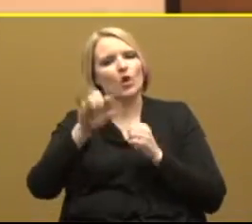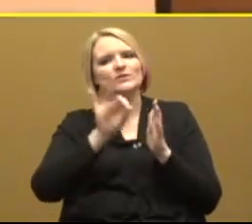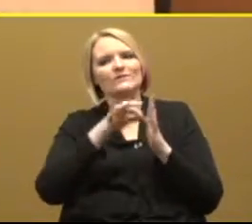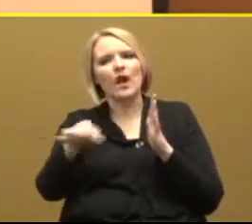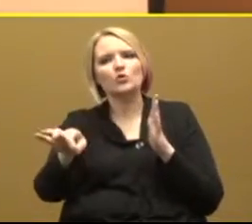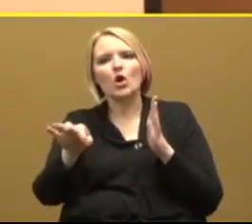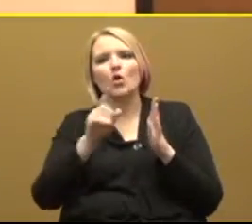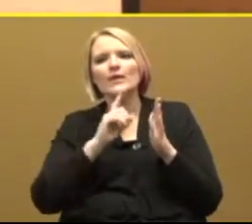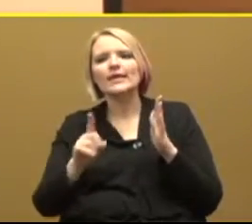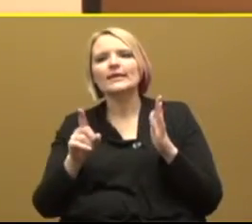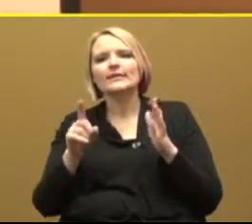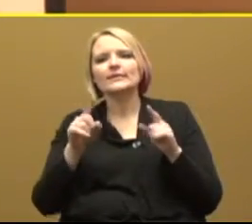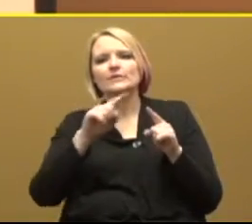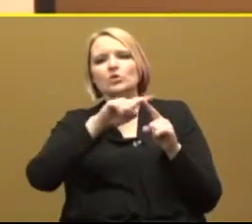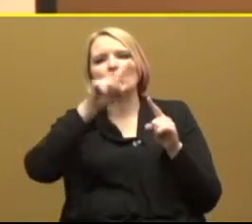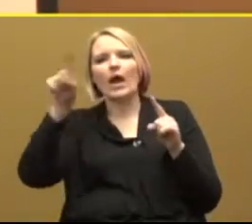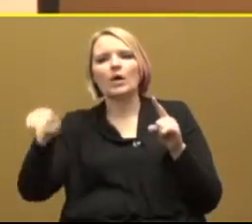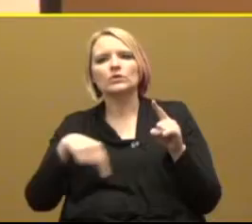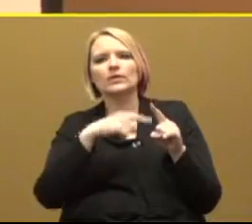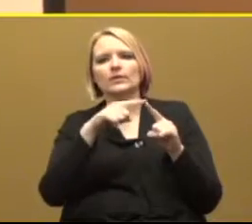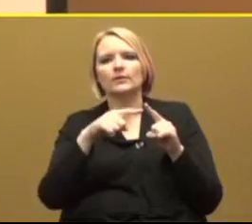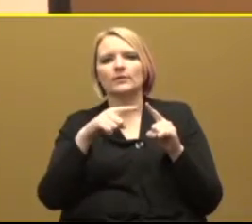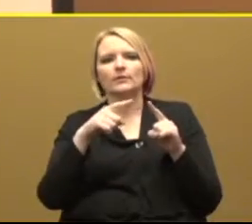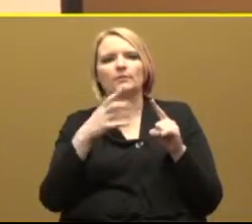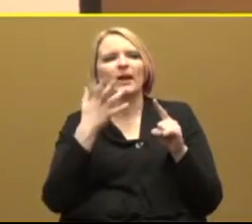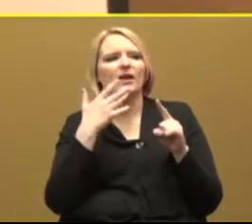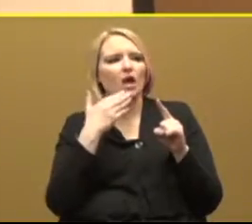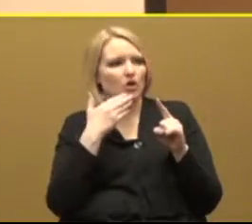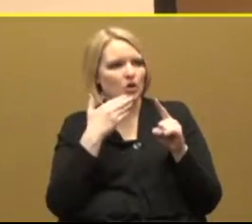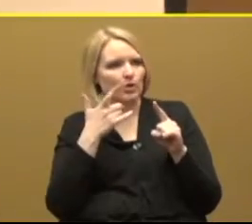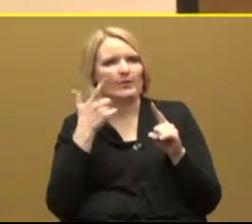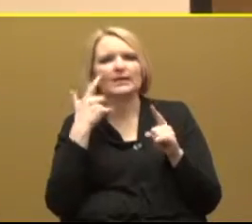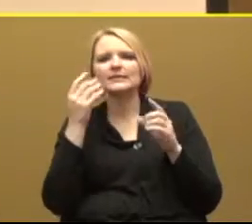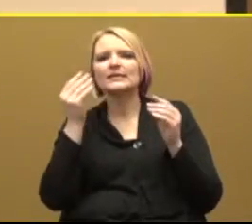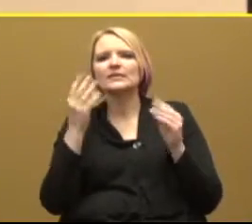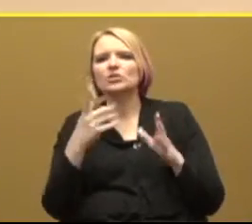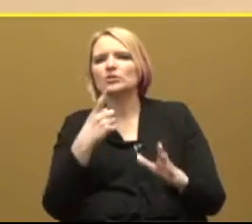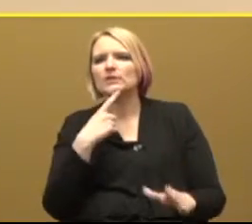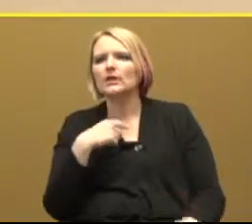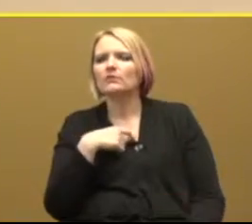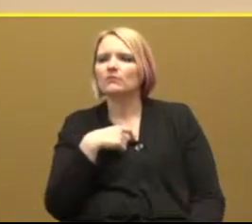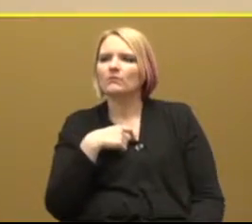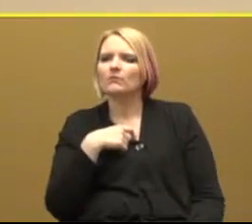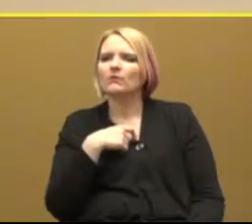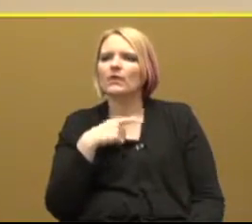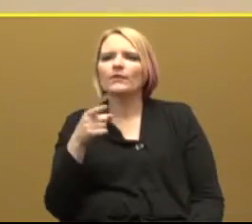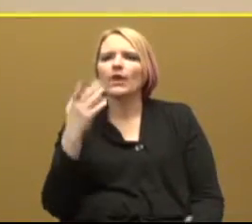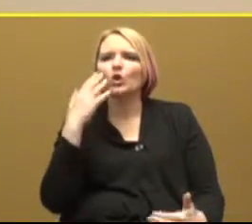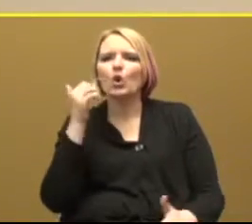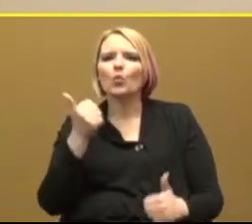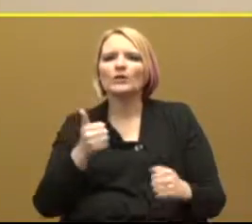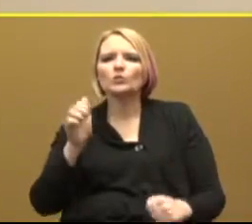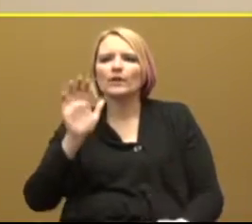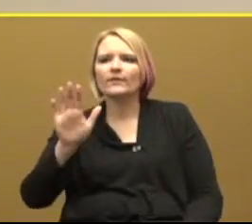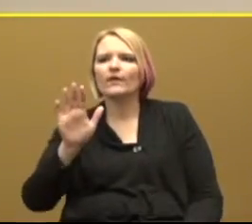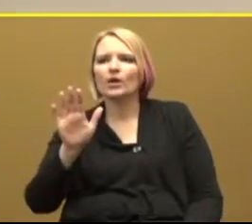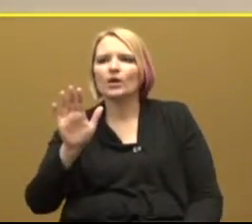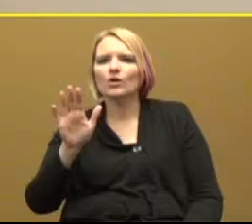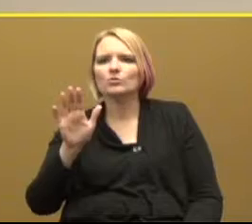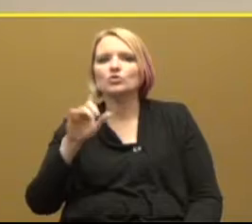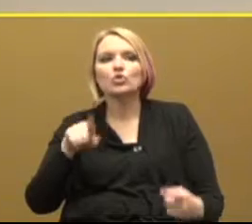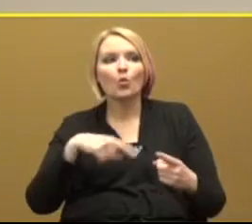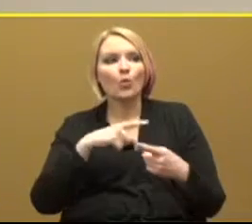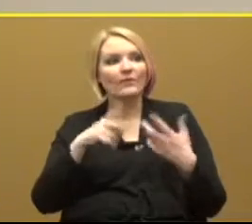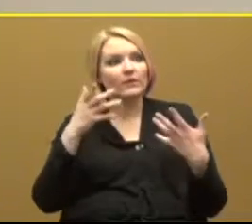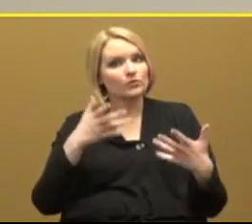Velcro is surrounded by a color, because the teacher was like, whoa, they don't know which one is theirs. So when